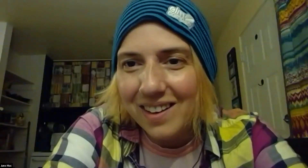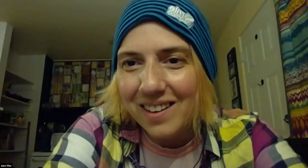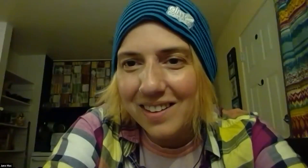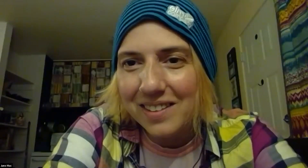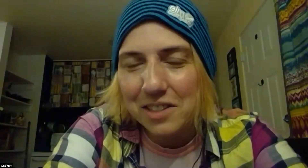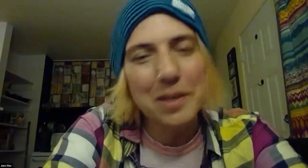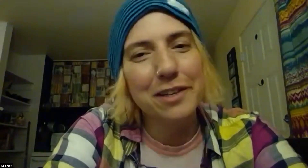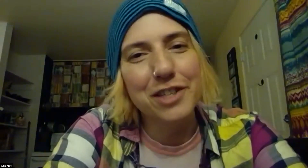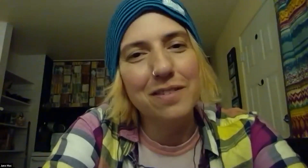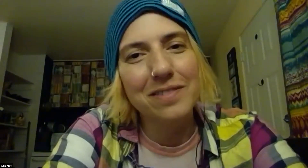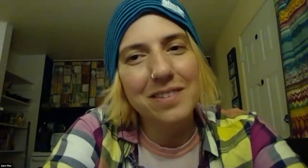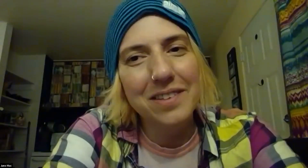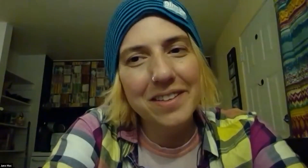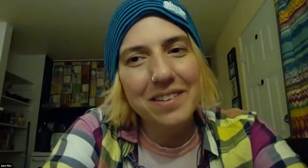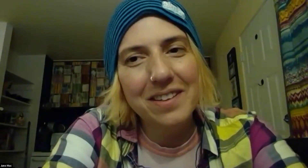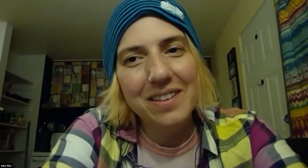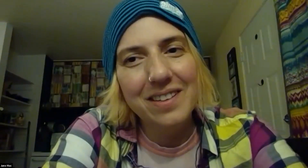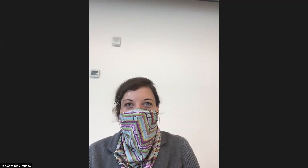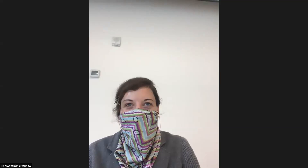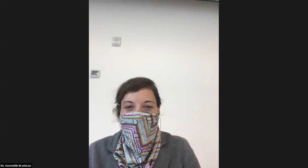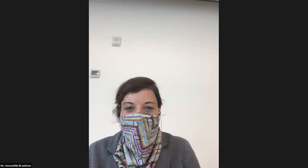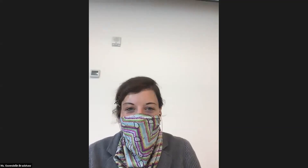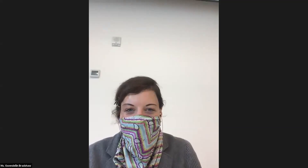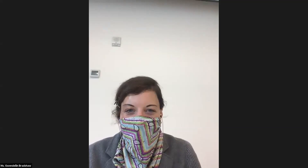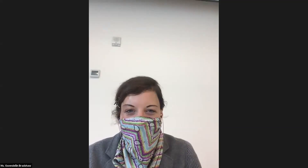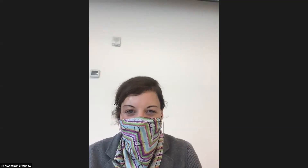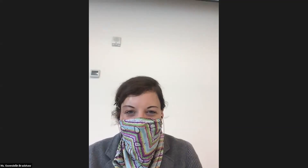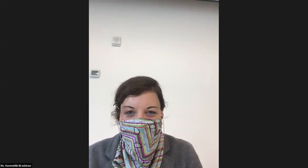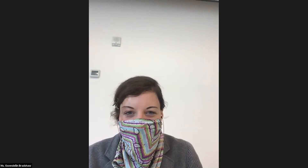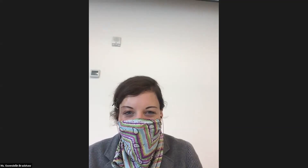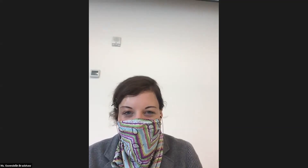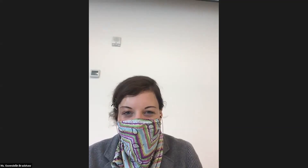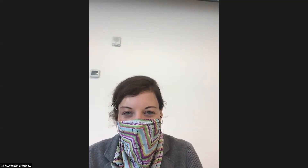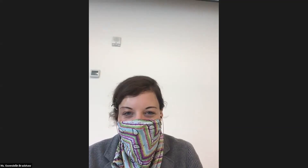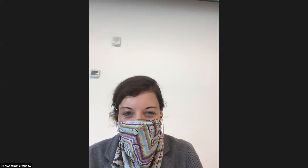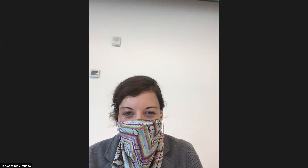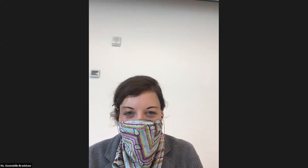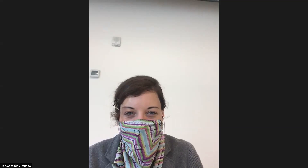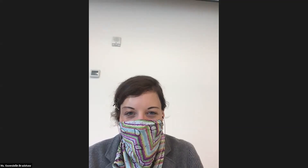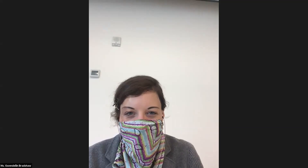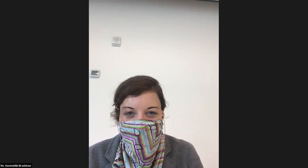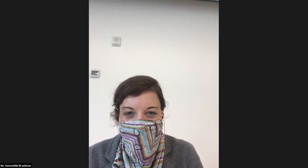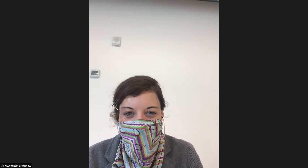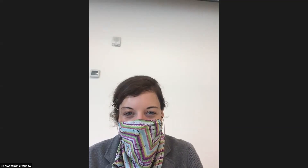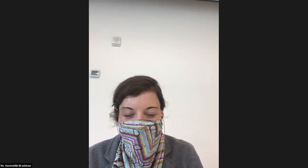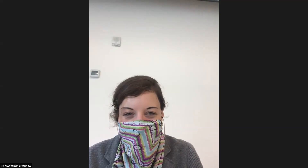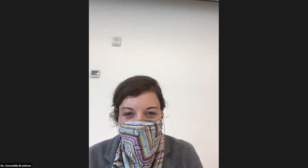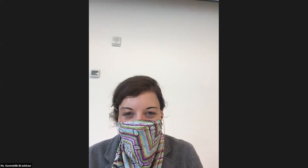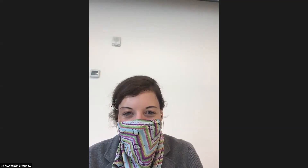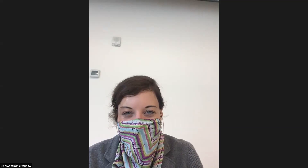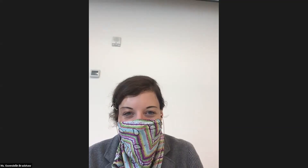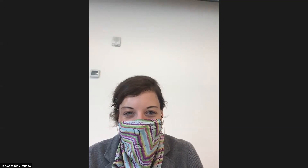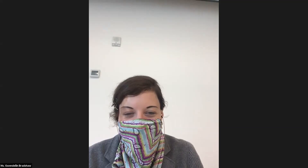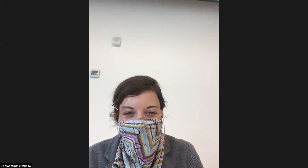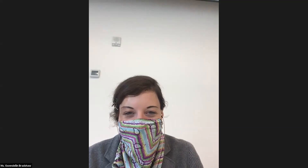you. Make it yourself. I kind of bought it at a store, wrapped it around my face. You should just say you made